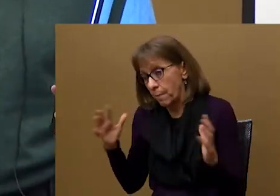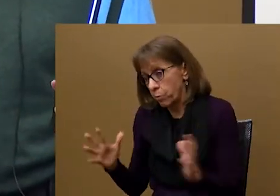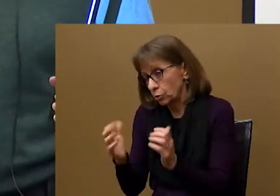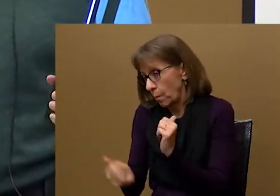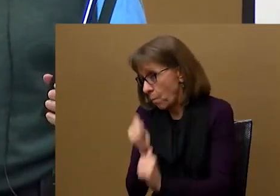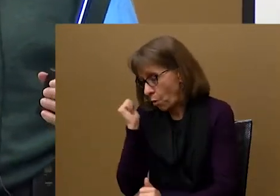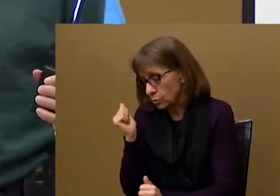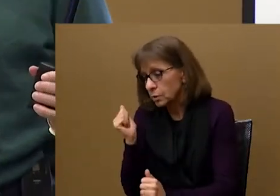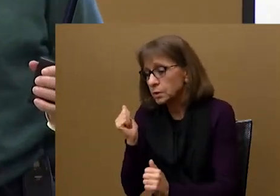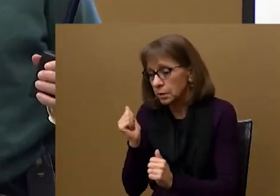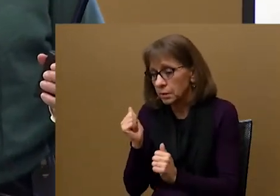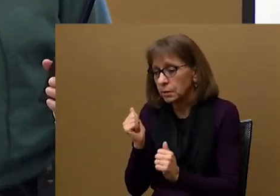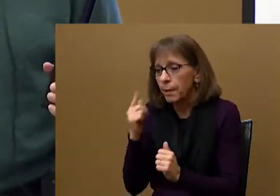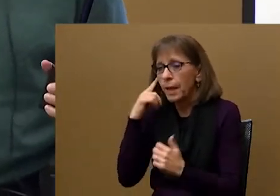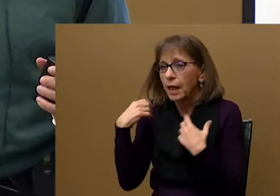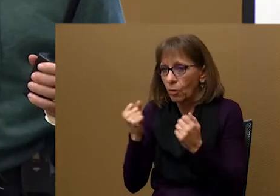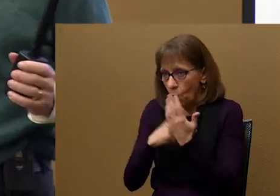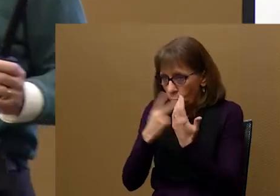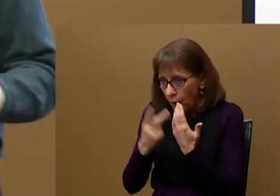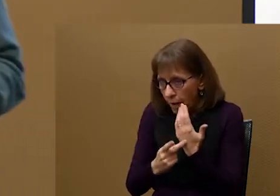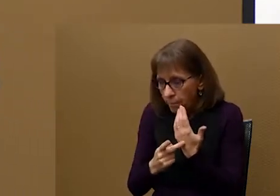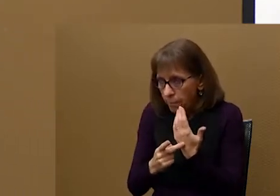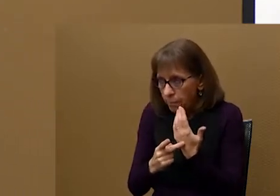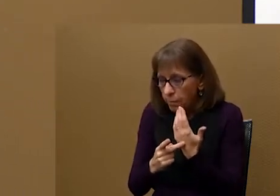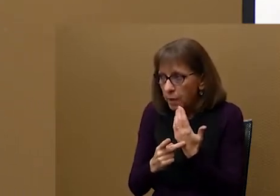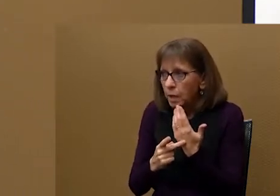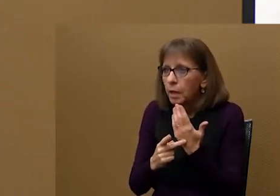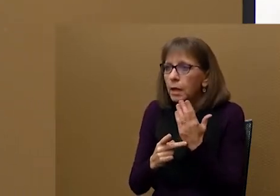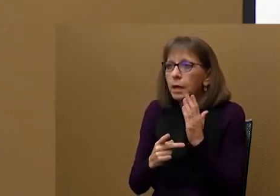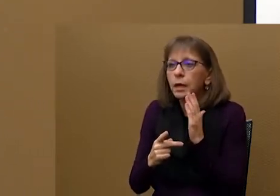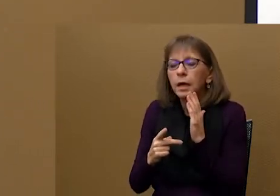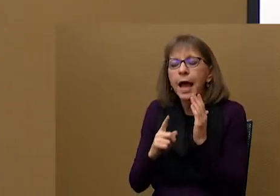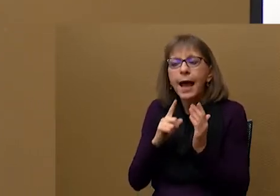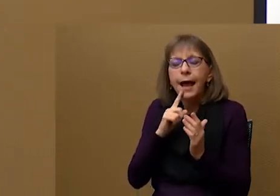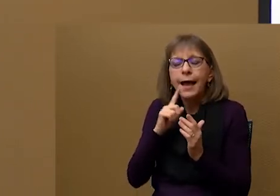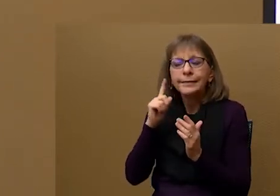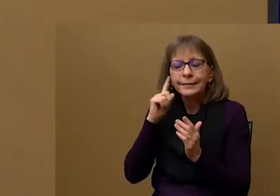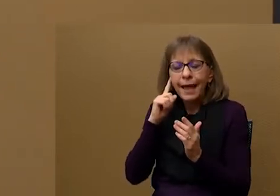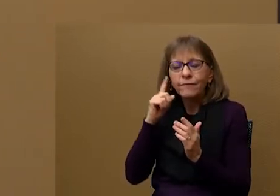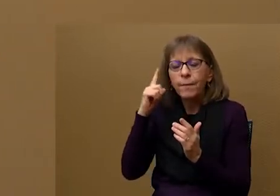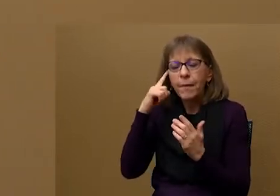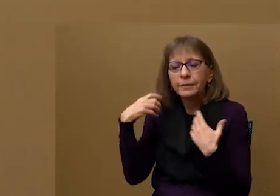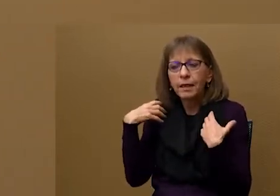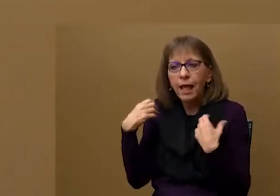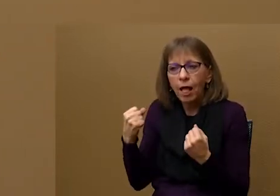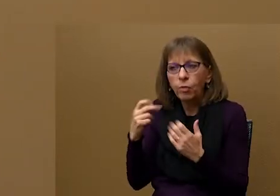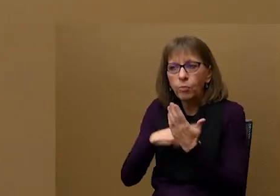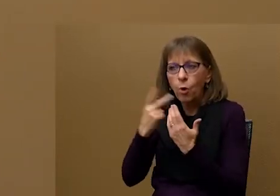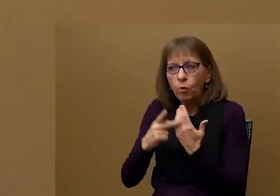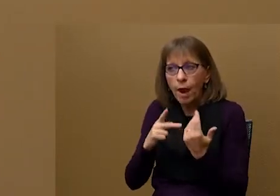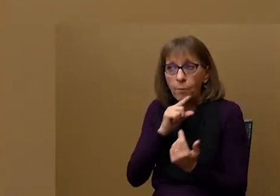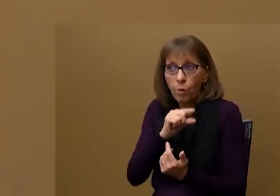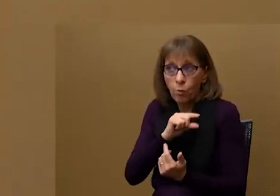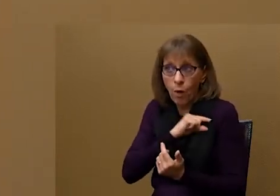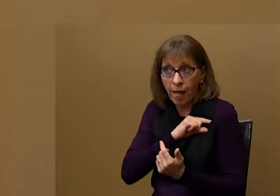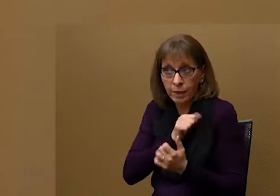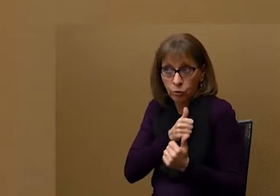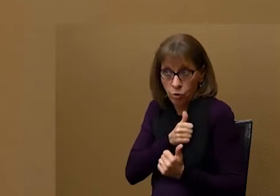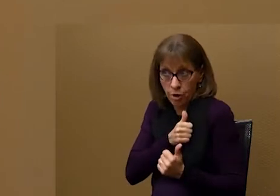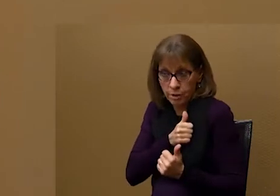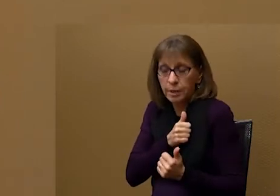health field, the thing I'm pushing the most in mental health programs, I think the mark of a quality deaf mental health program